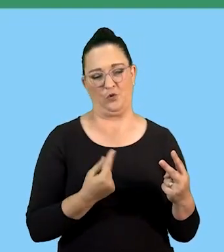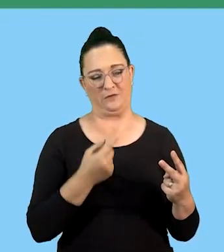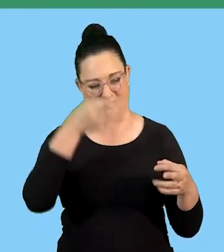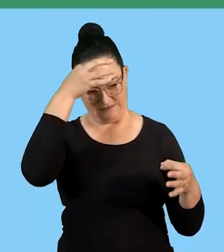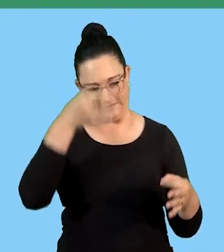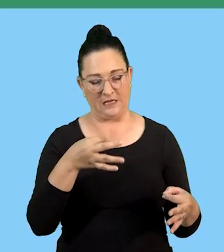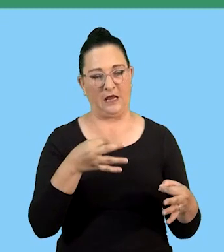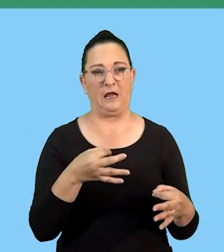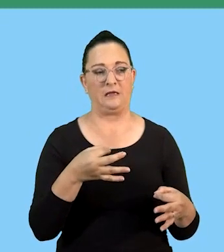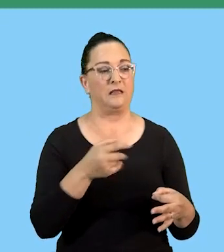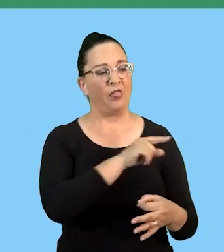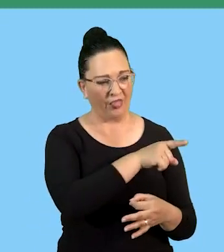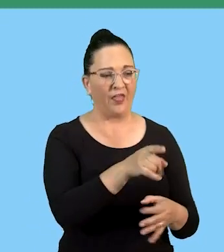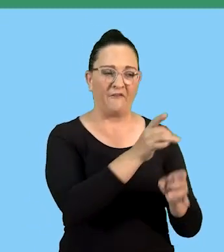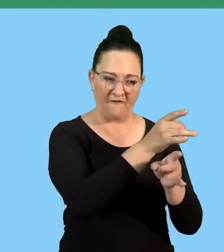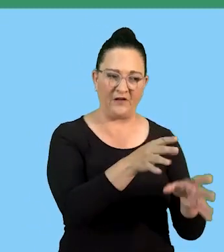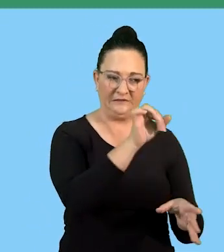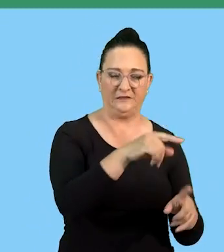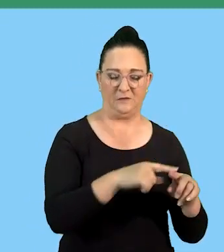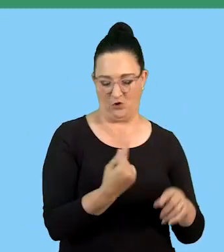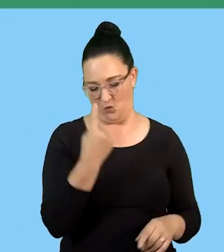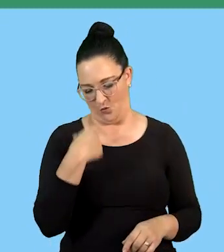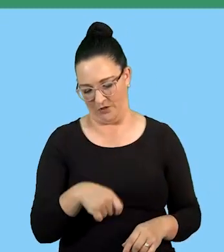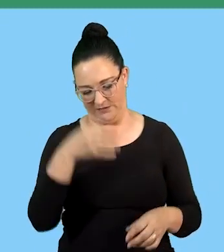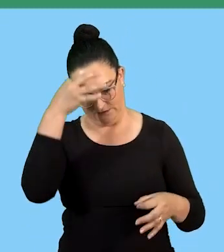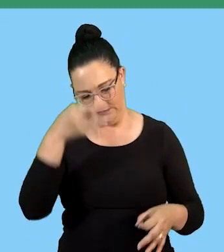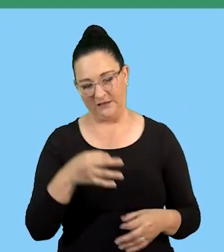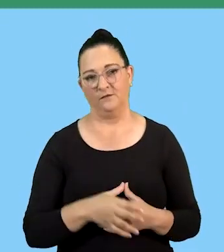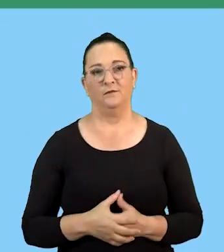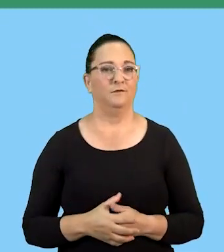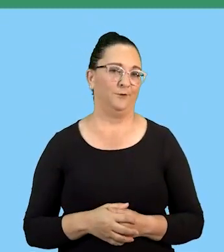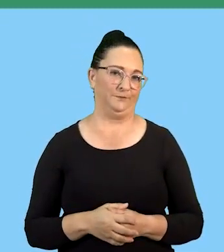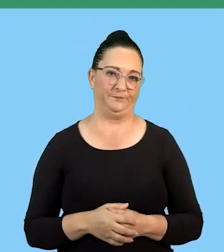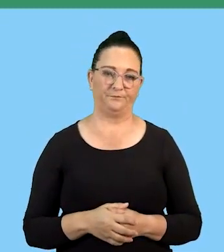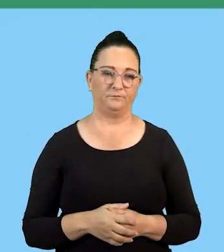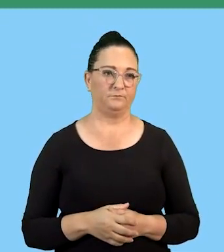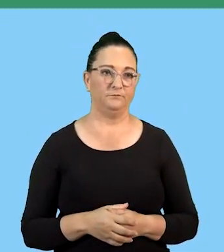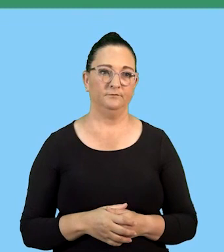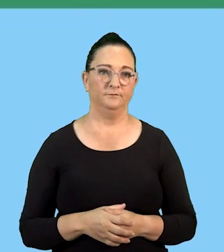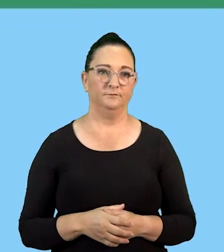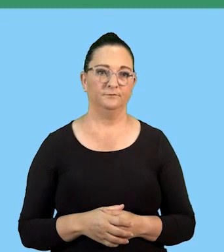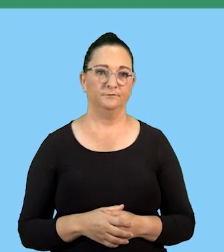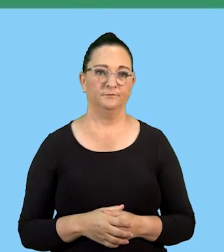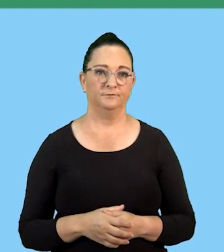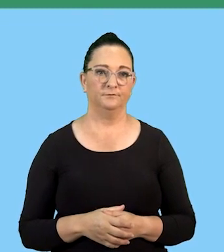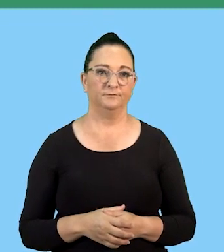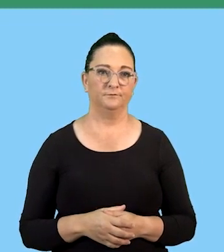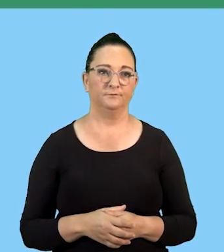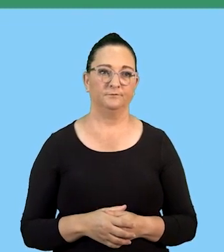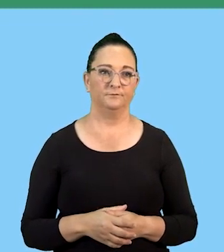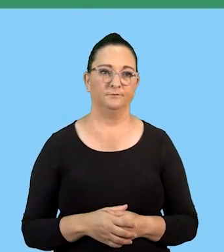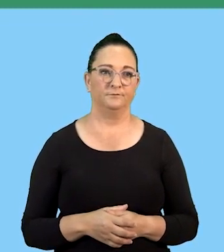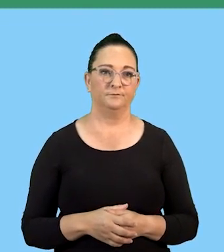will affect employees. So basically with this workplace forum, it's against what? It's against